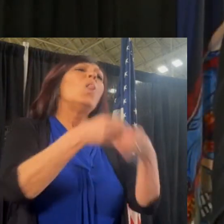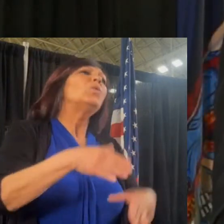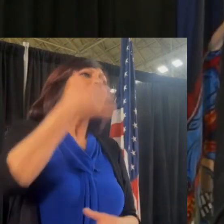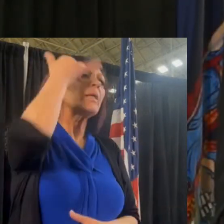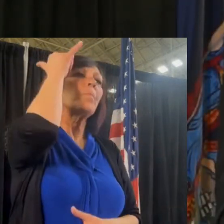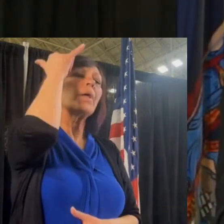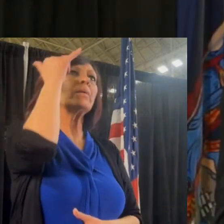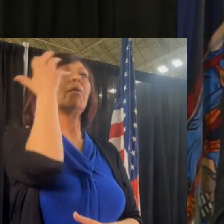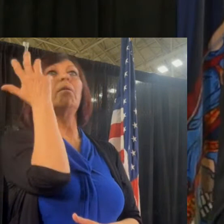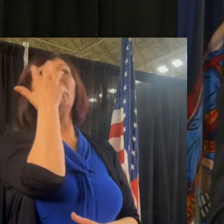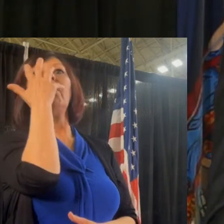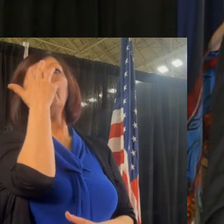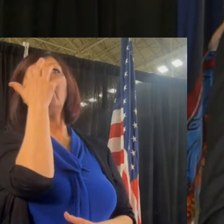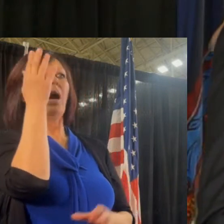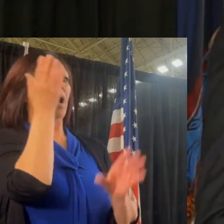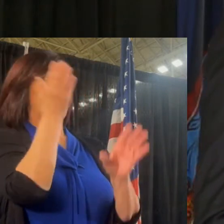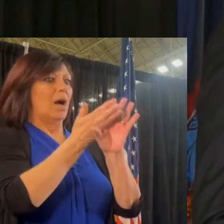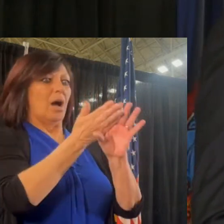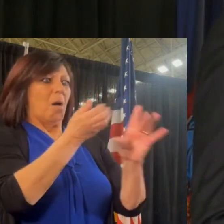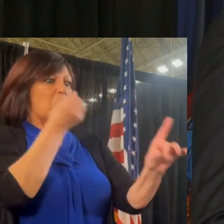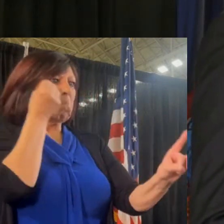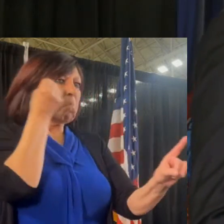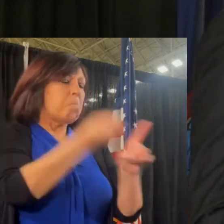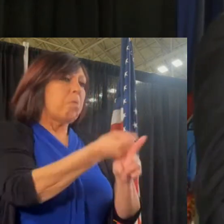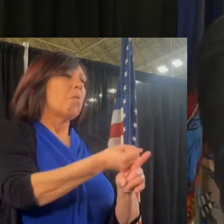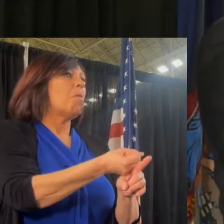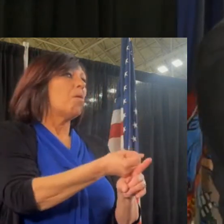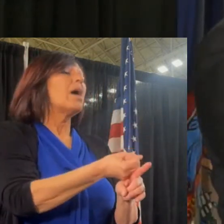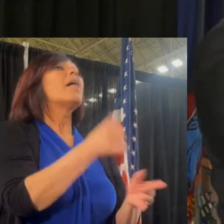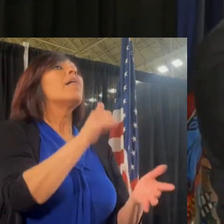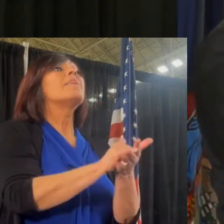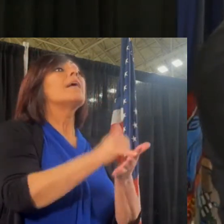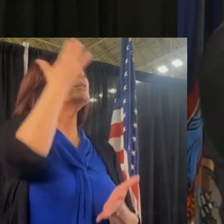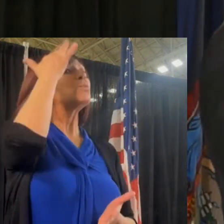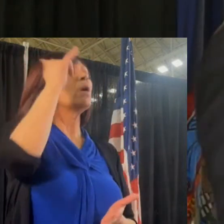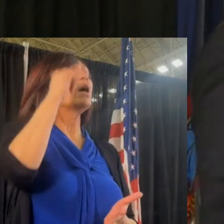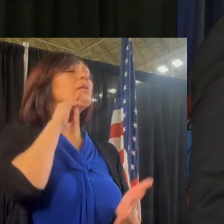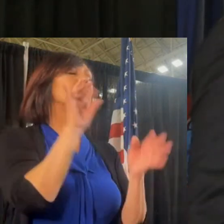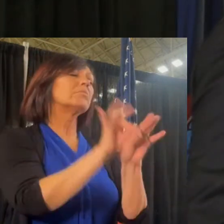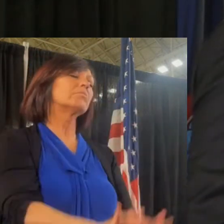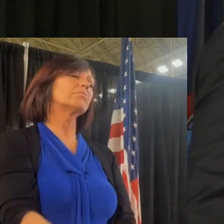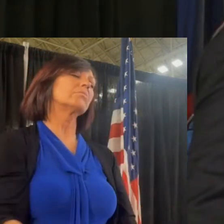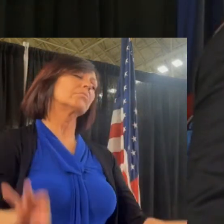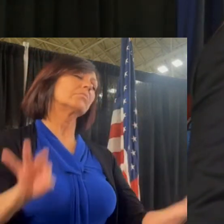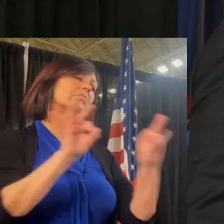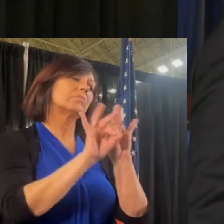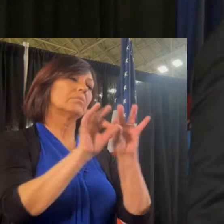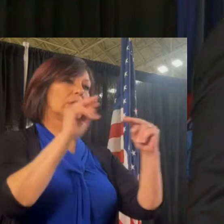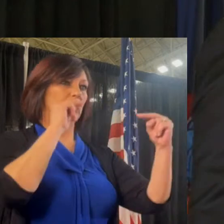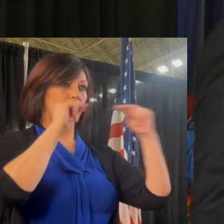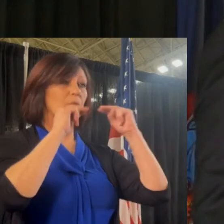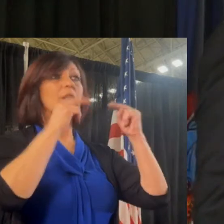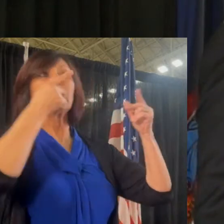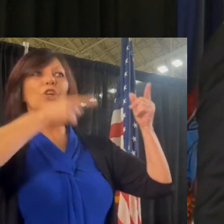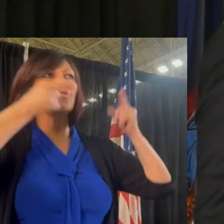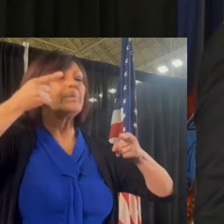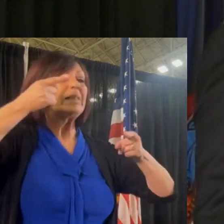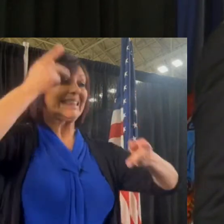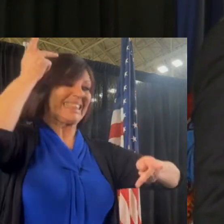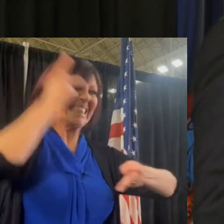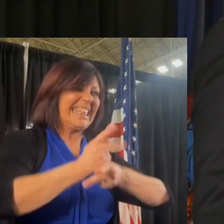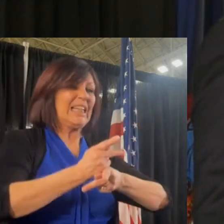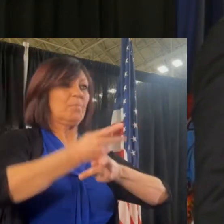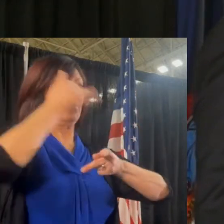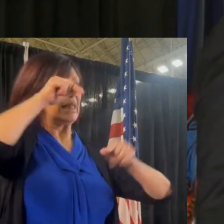huge psychological and economic blow to our region. That is why it was so important to negotiate an agreement that kept the team